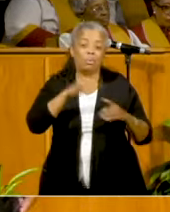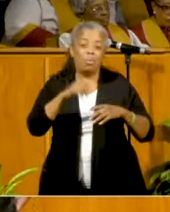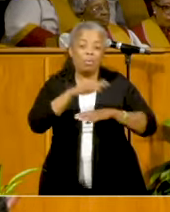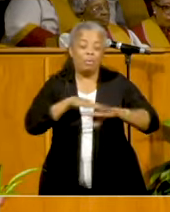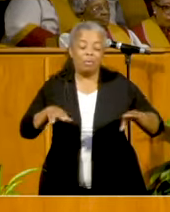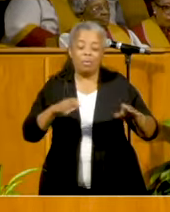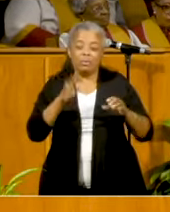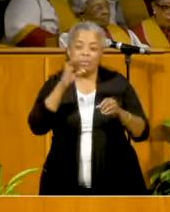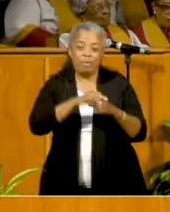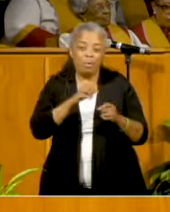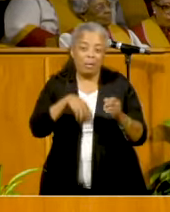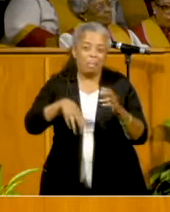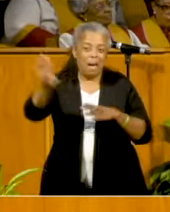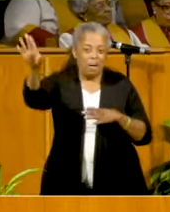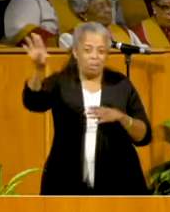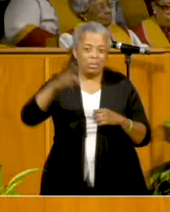out.